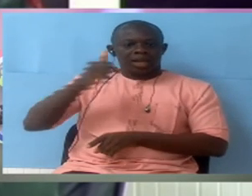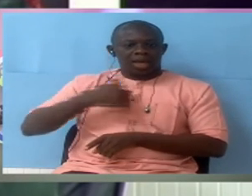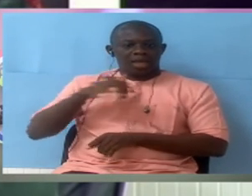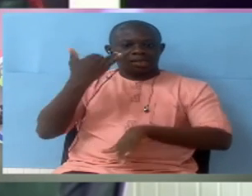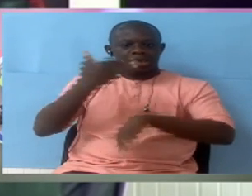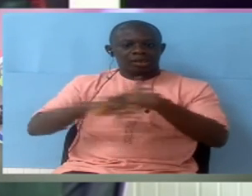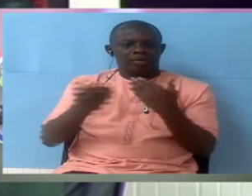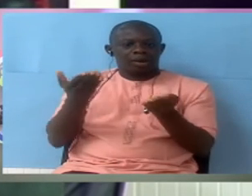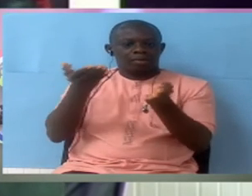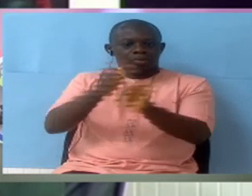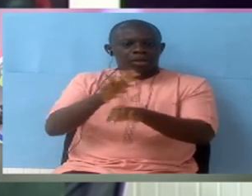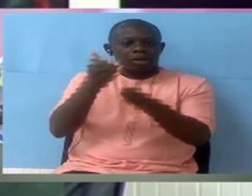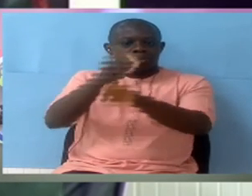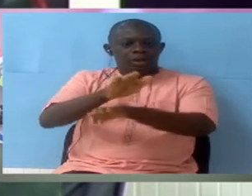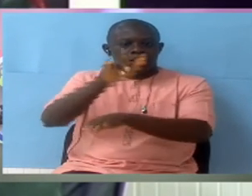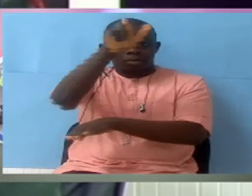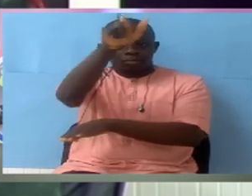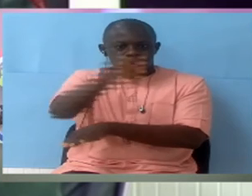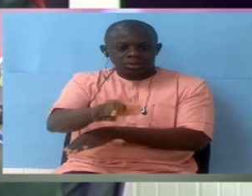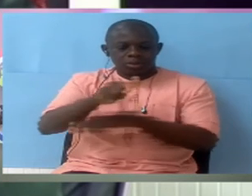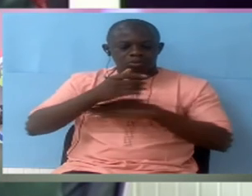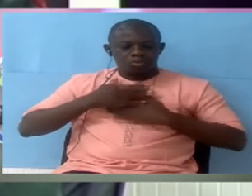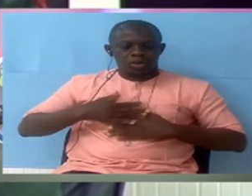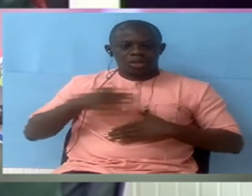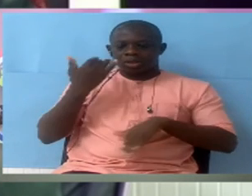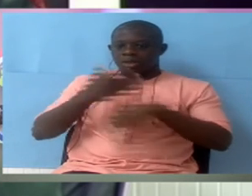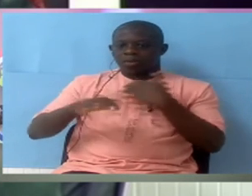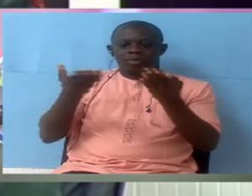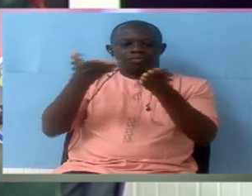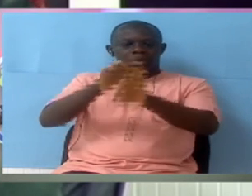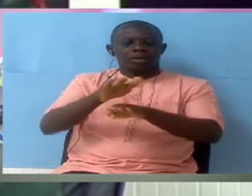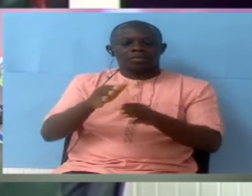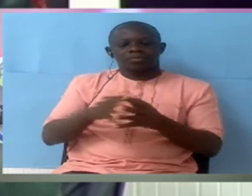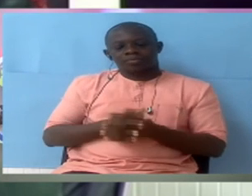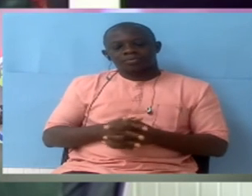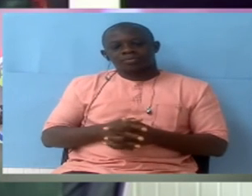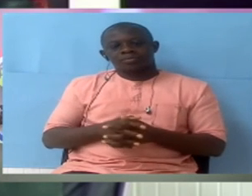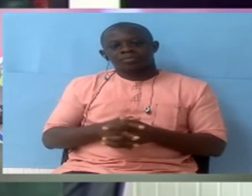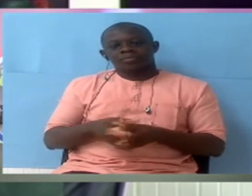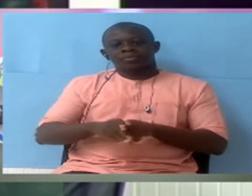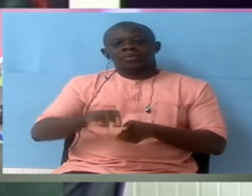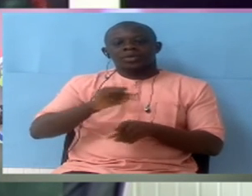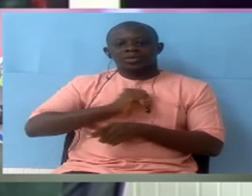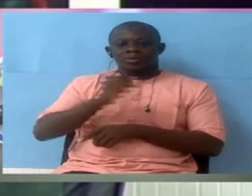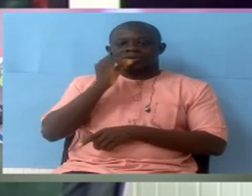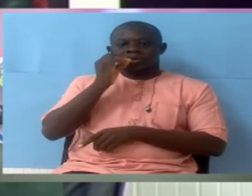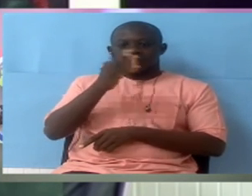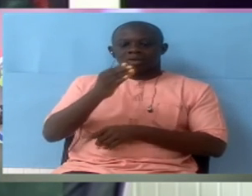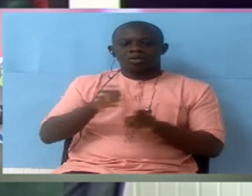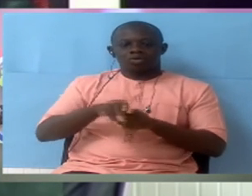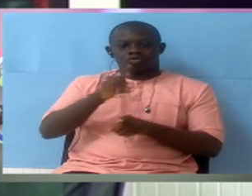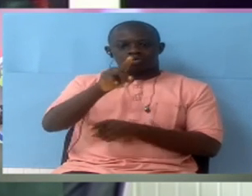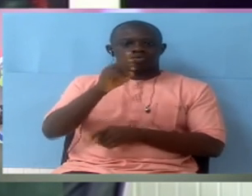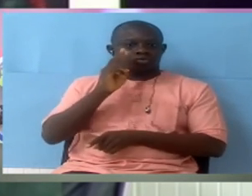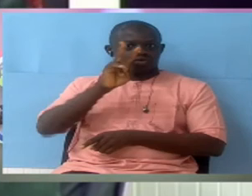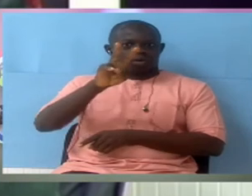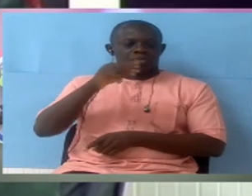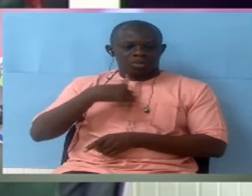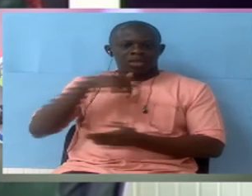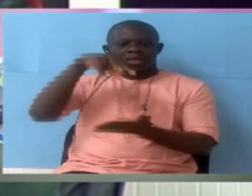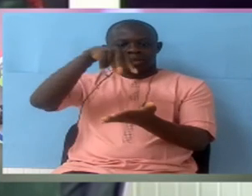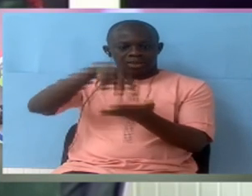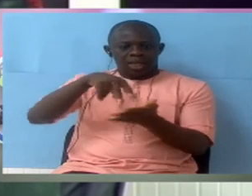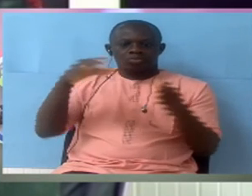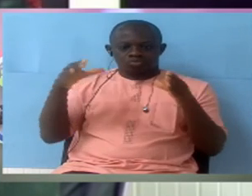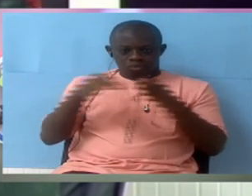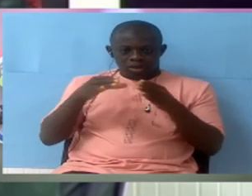a human being. Te man musuma sul nit. But he said that you saw me standing with the chief of staff. Munema